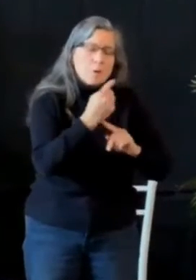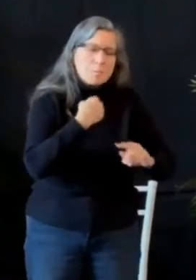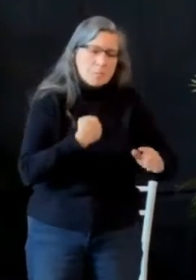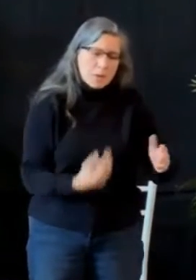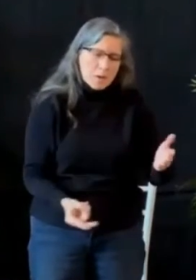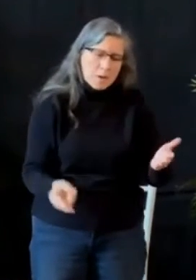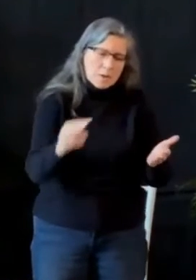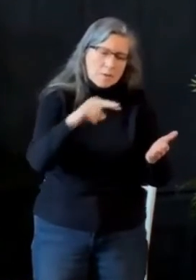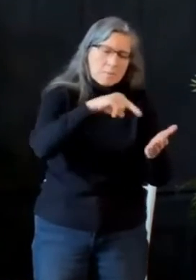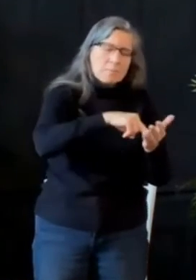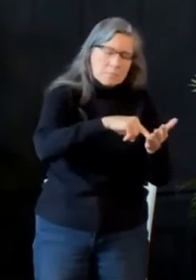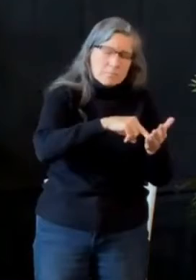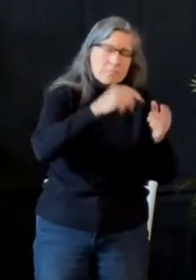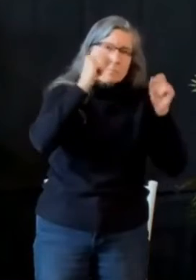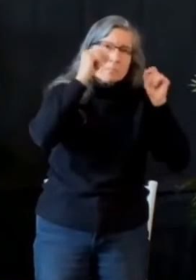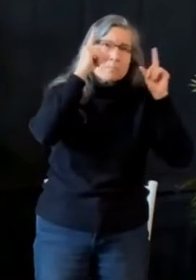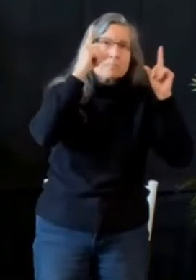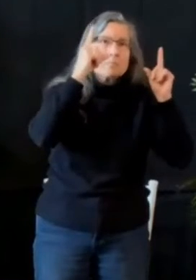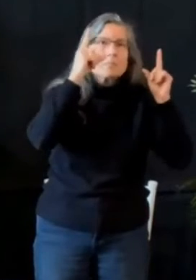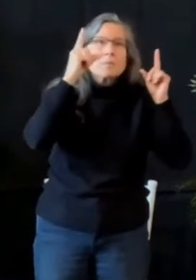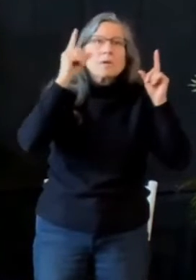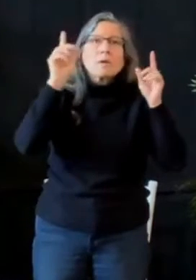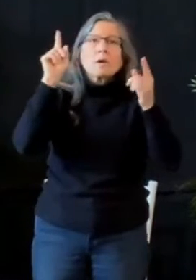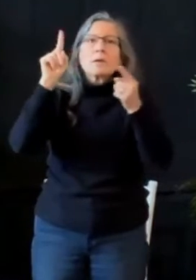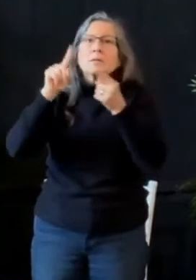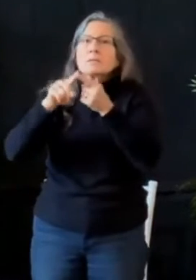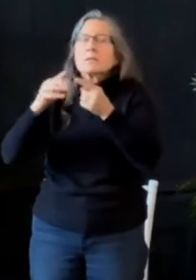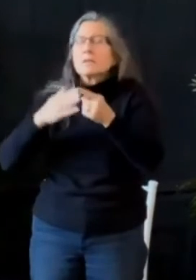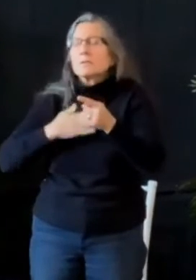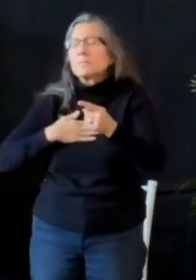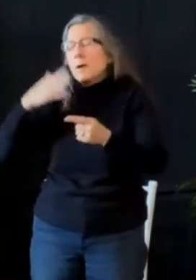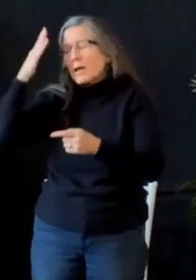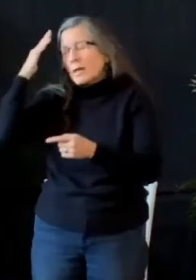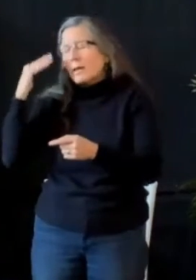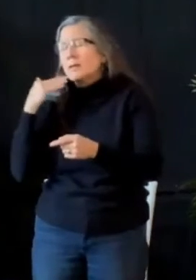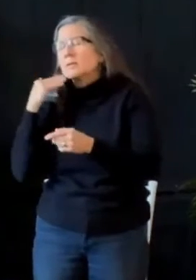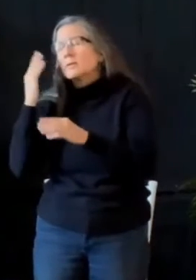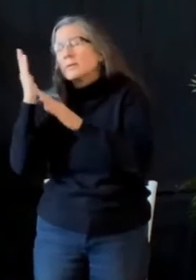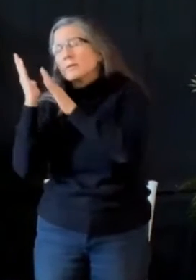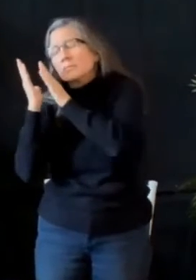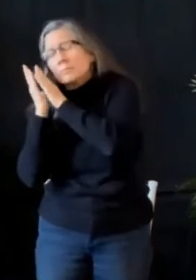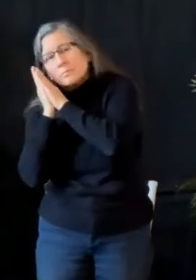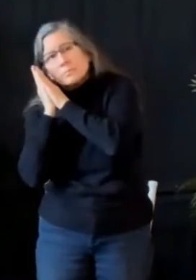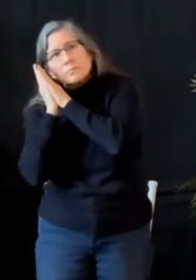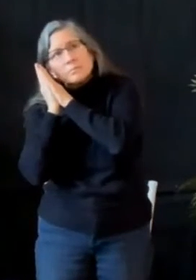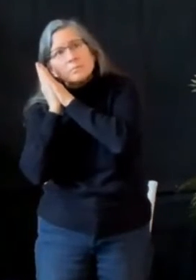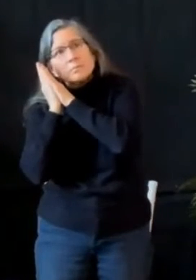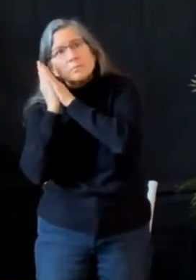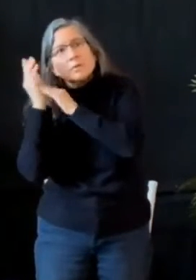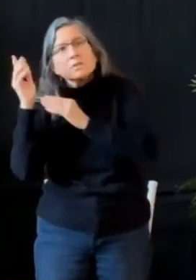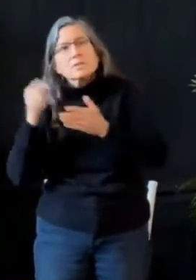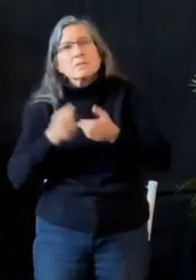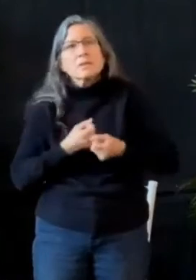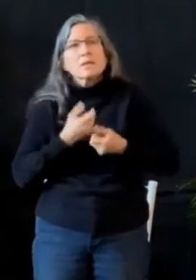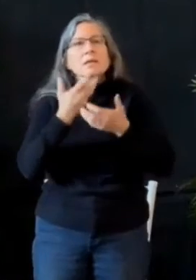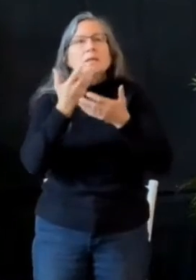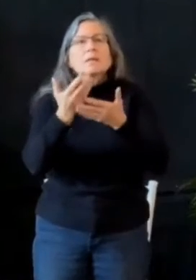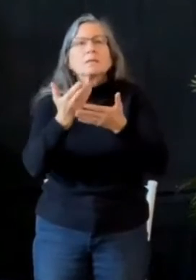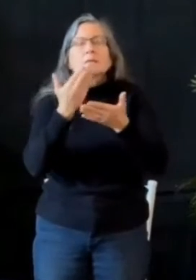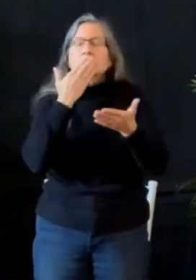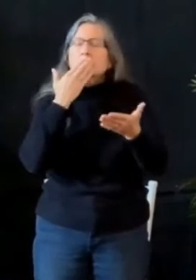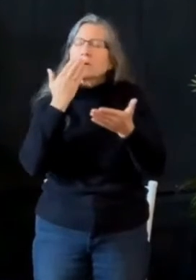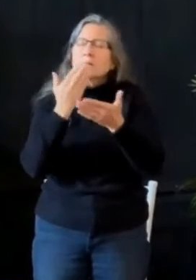I wake up until I lay my head, I will